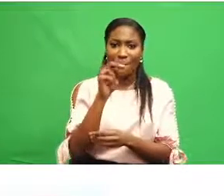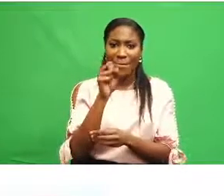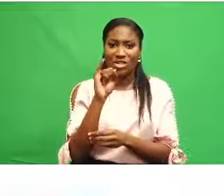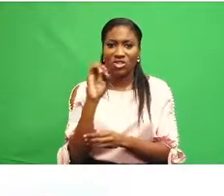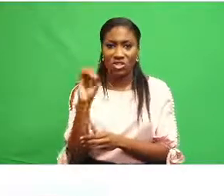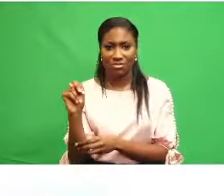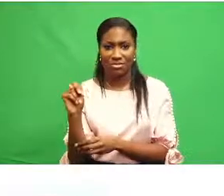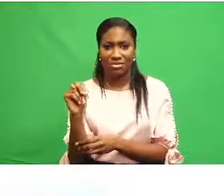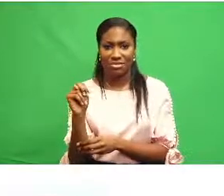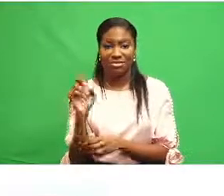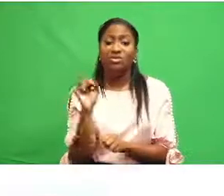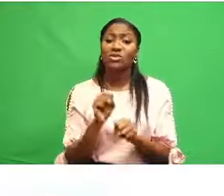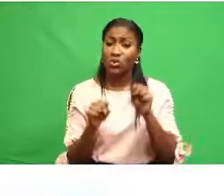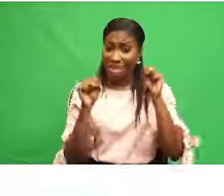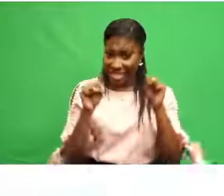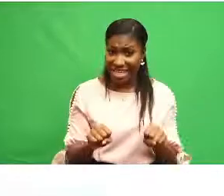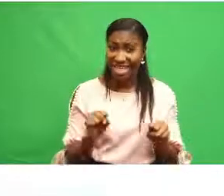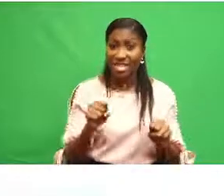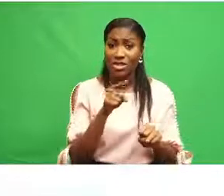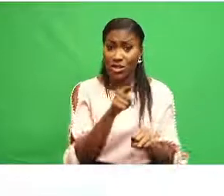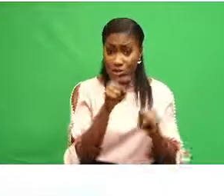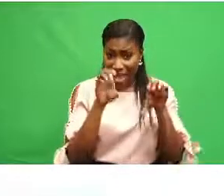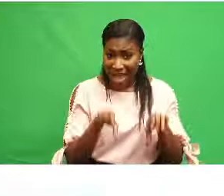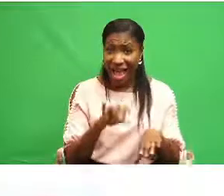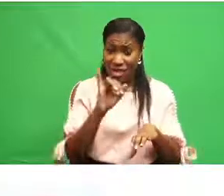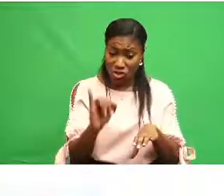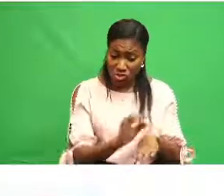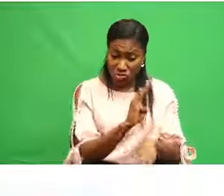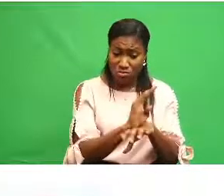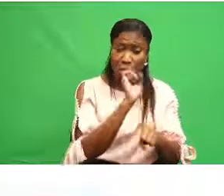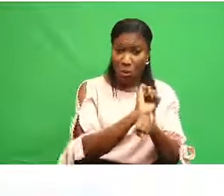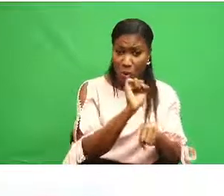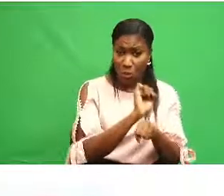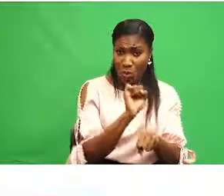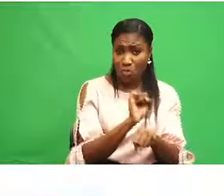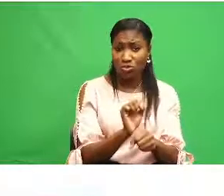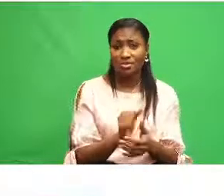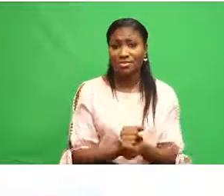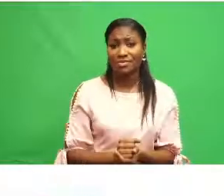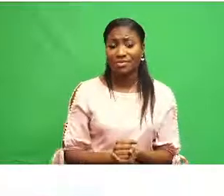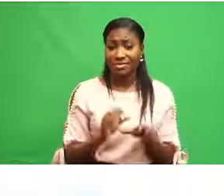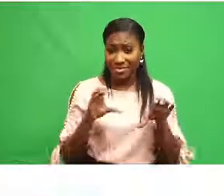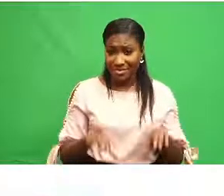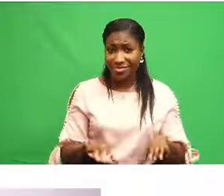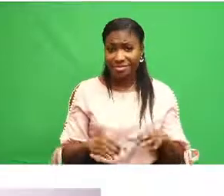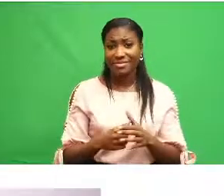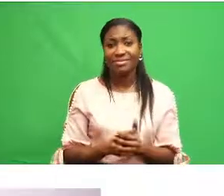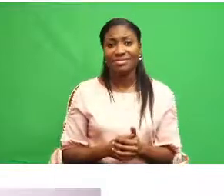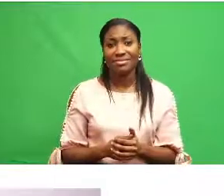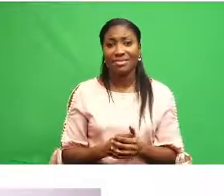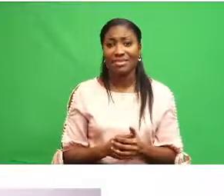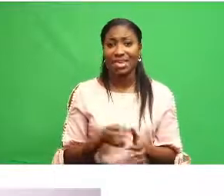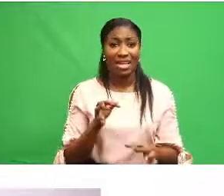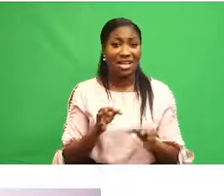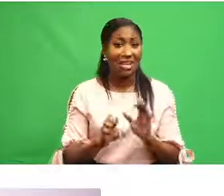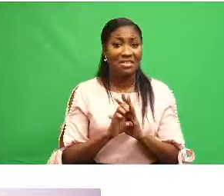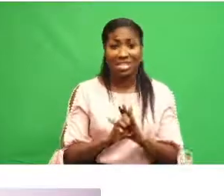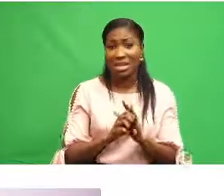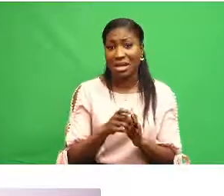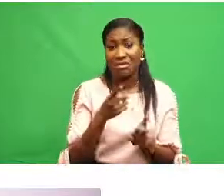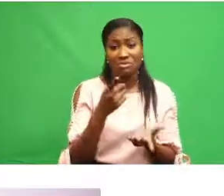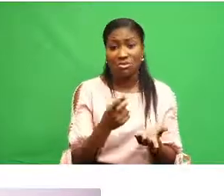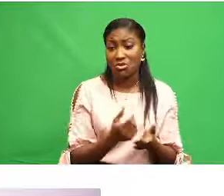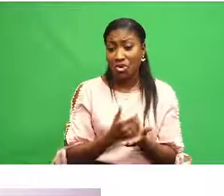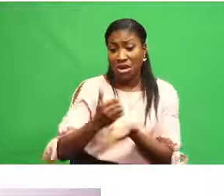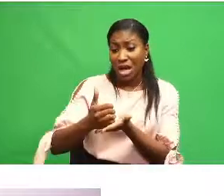working and you will yes, still be able because to. we are saying income, and this is not income from benefits only. Could be income from actually earning as